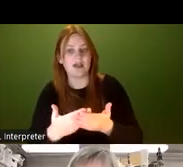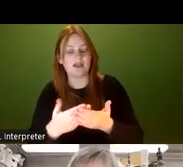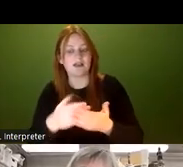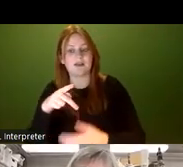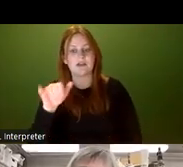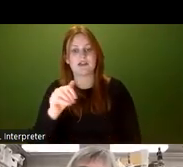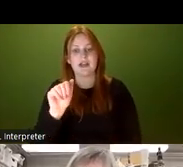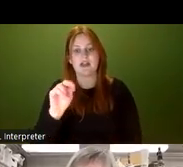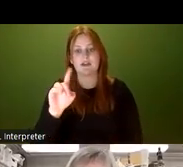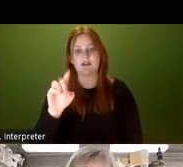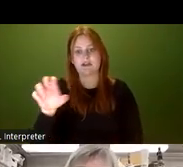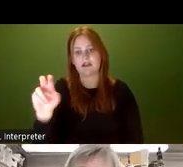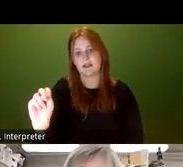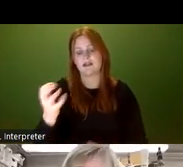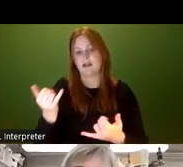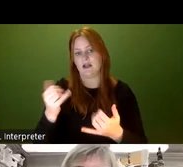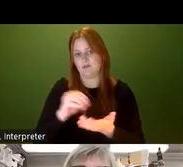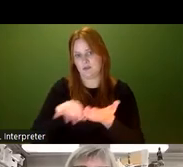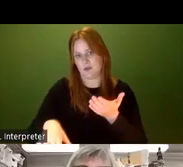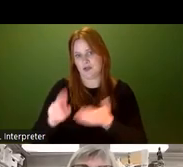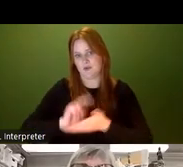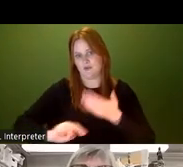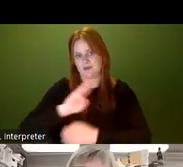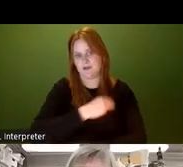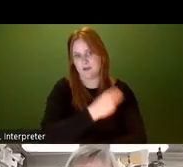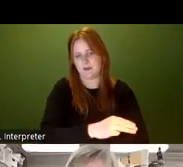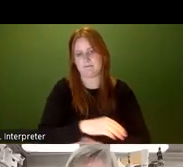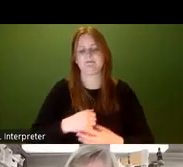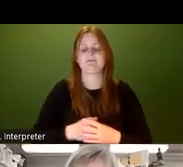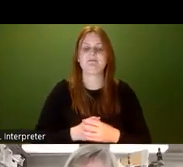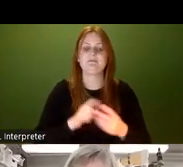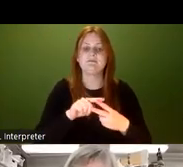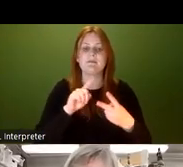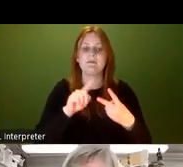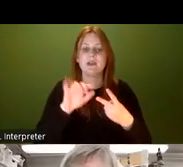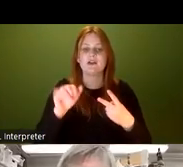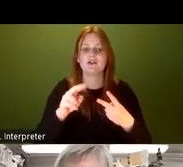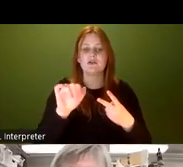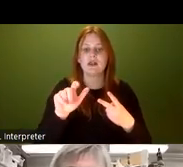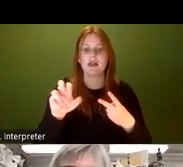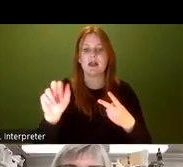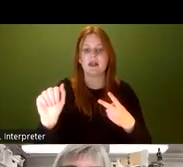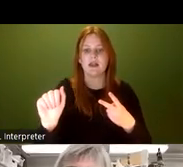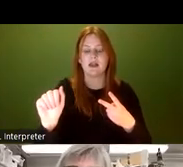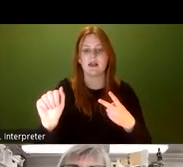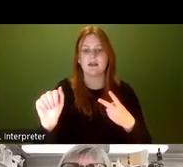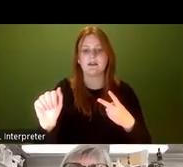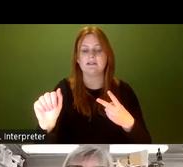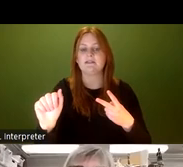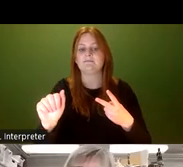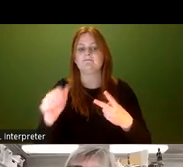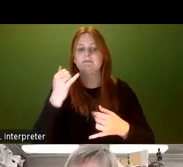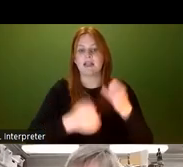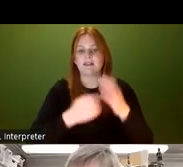Anderson, one of our current MFA students at the U of M, and Juliana Zwierciadlowska-Reimer, who